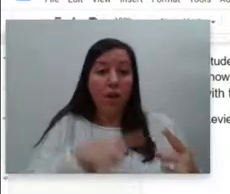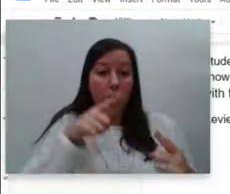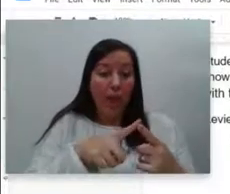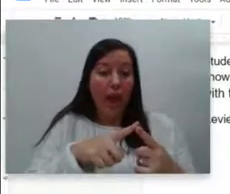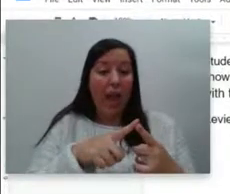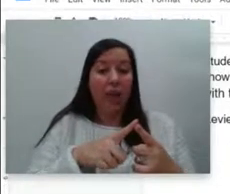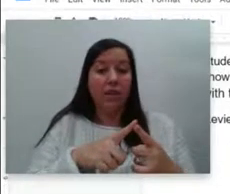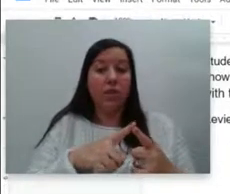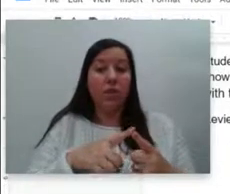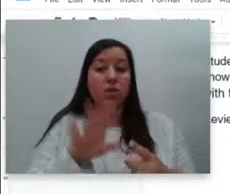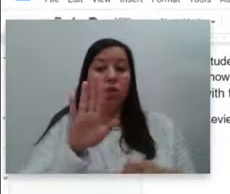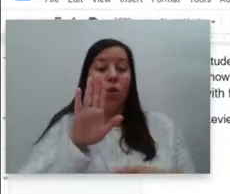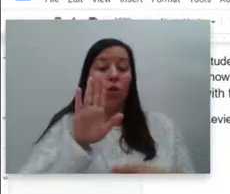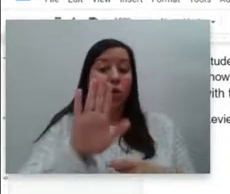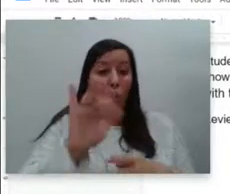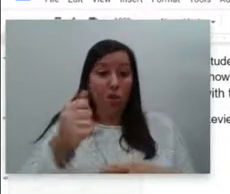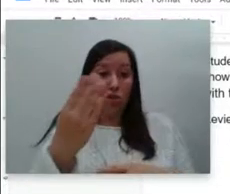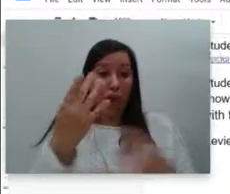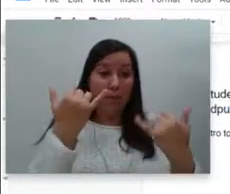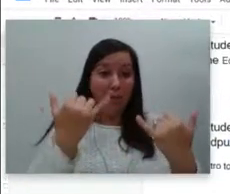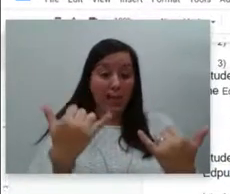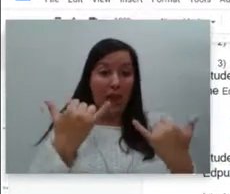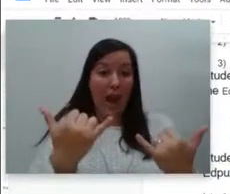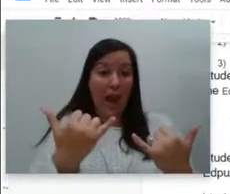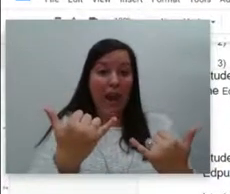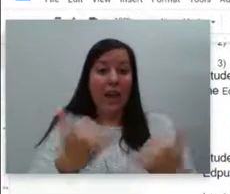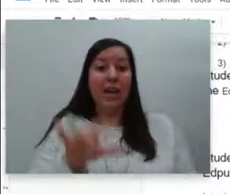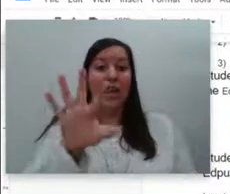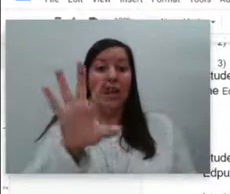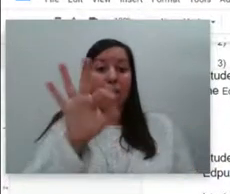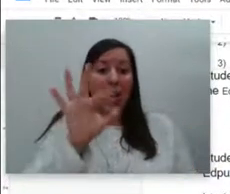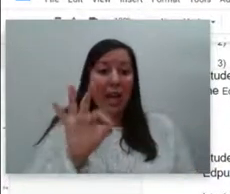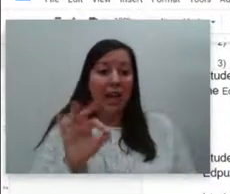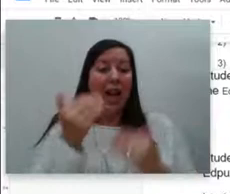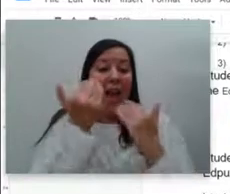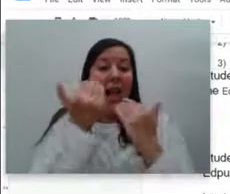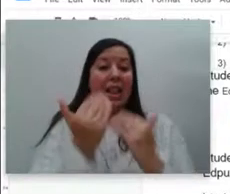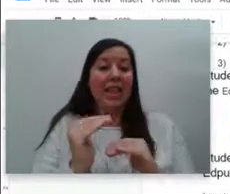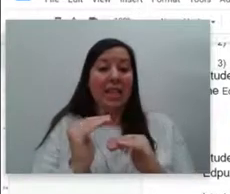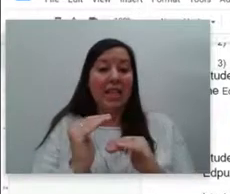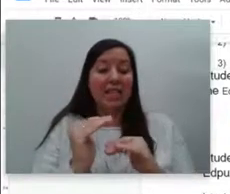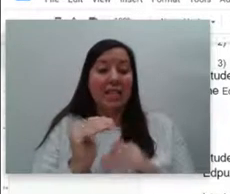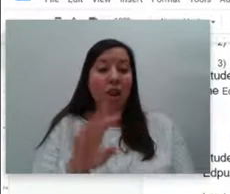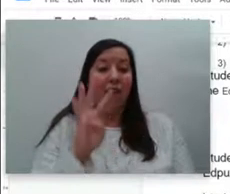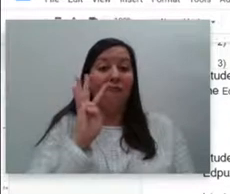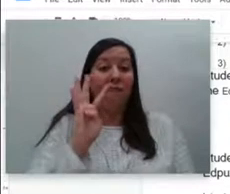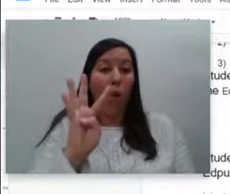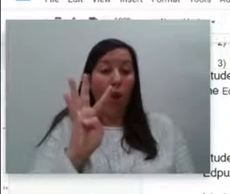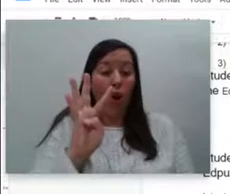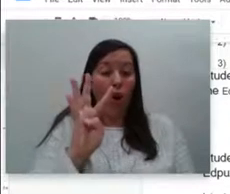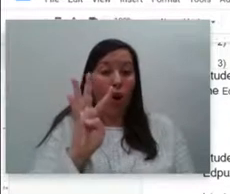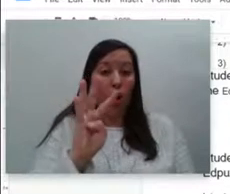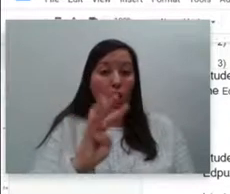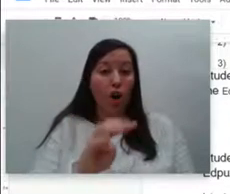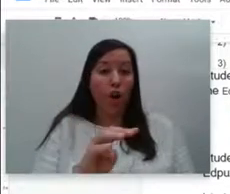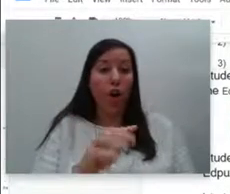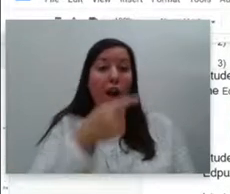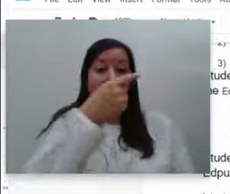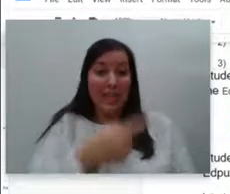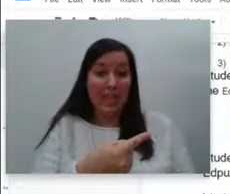So your task today is to choose at least 4 of these to